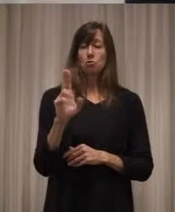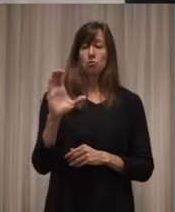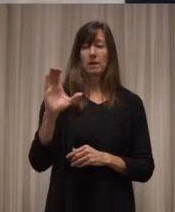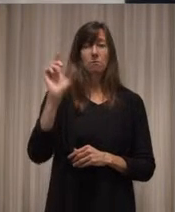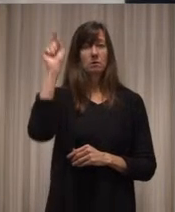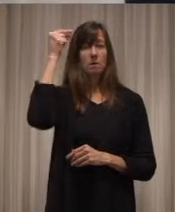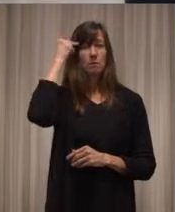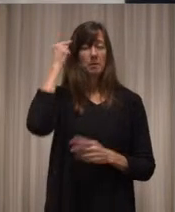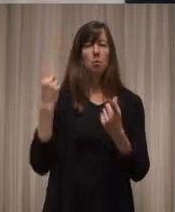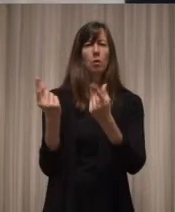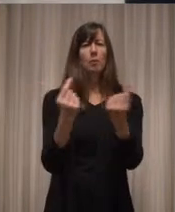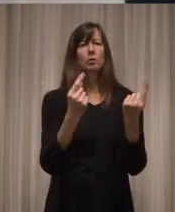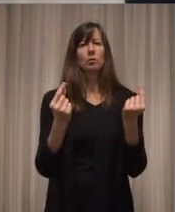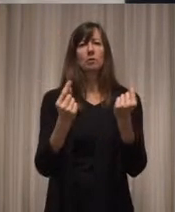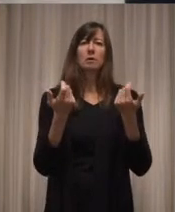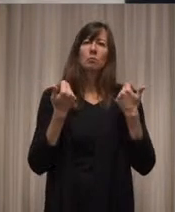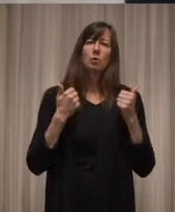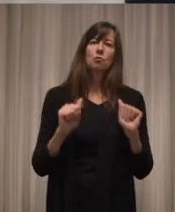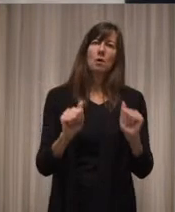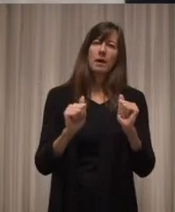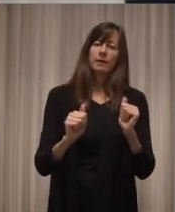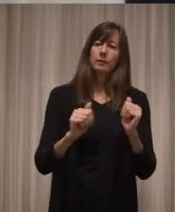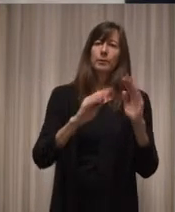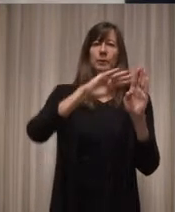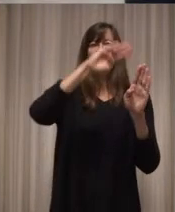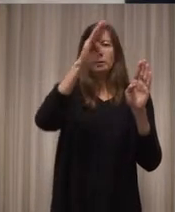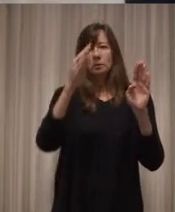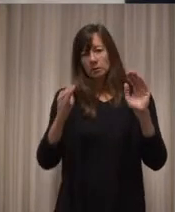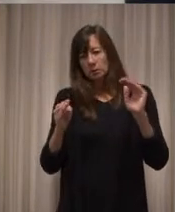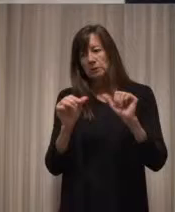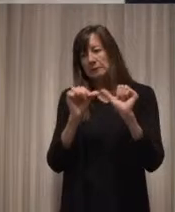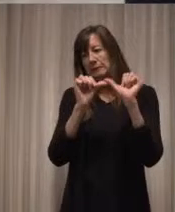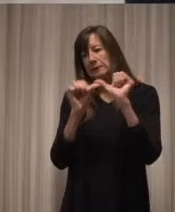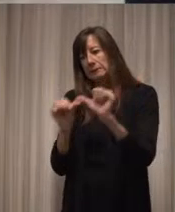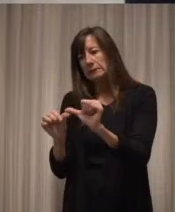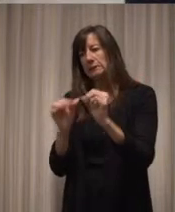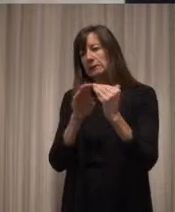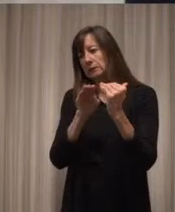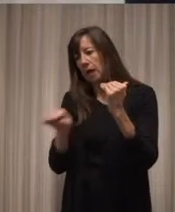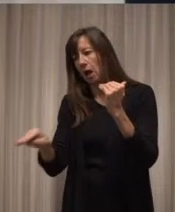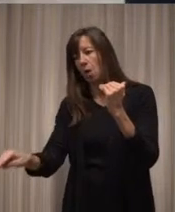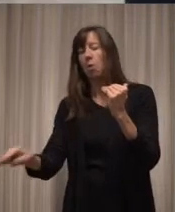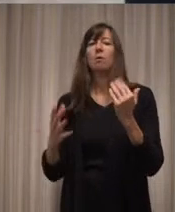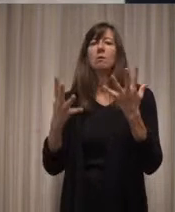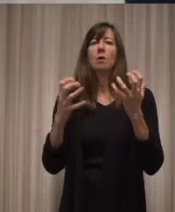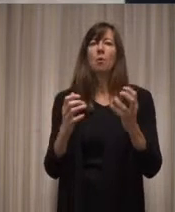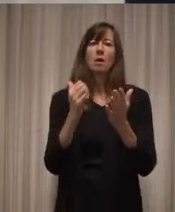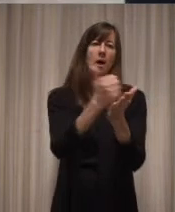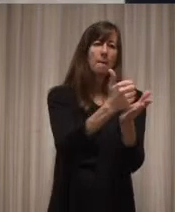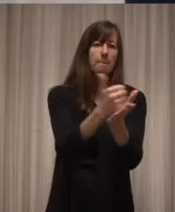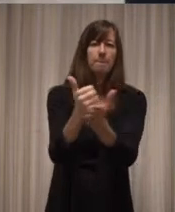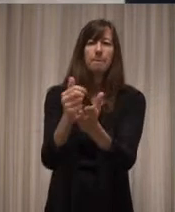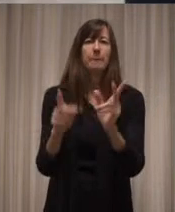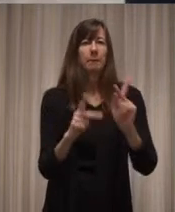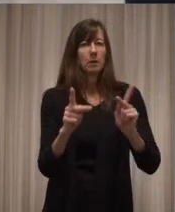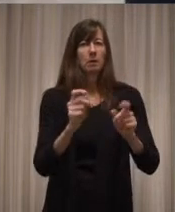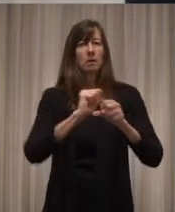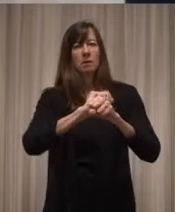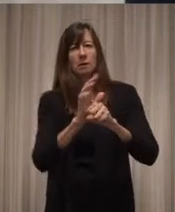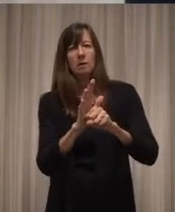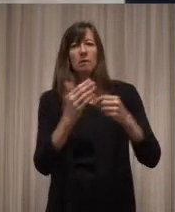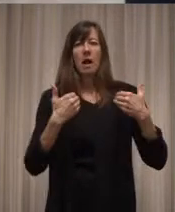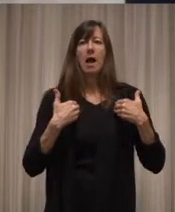also provide great care to those that are COVID positive. We are continuing to expand testing. I'll talk about a